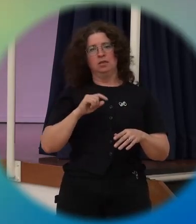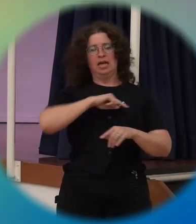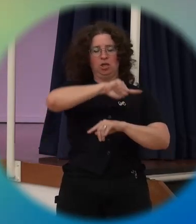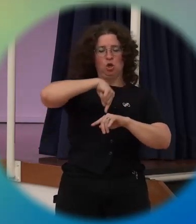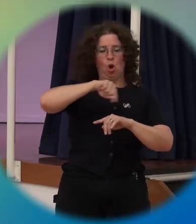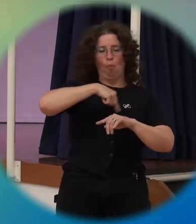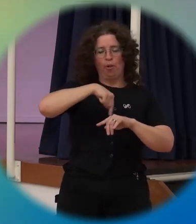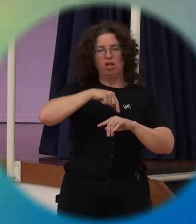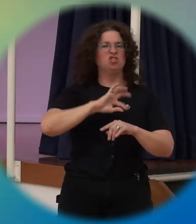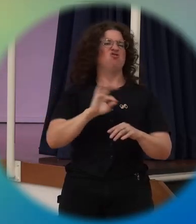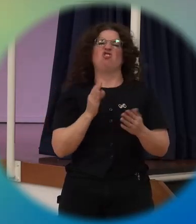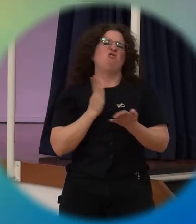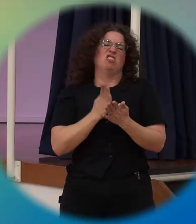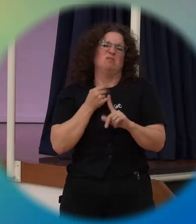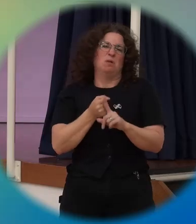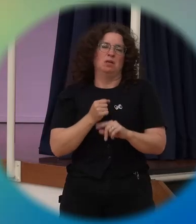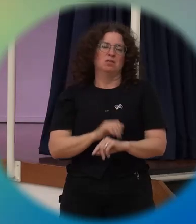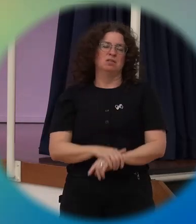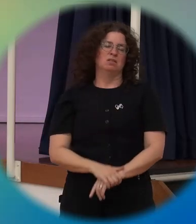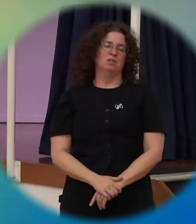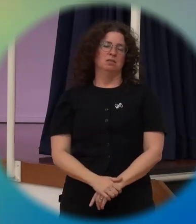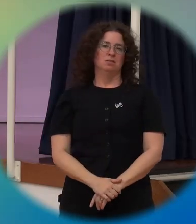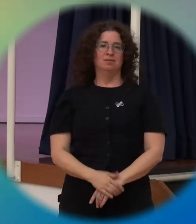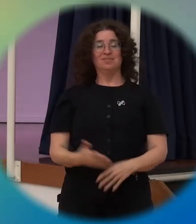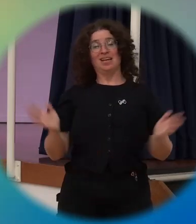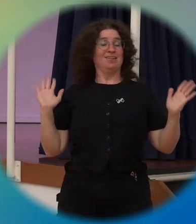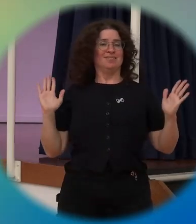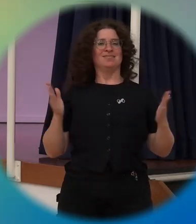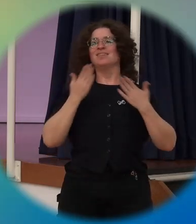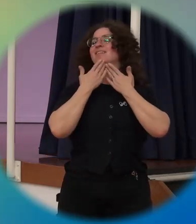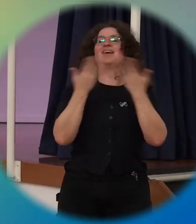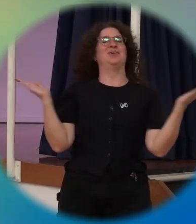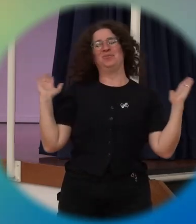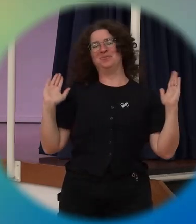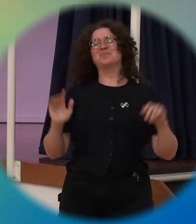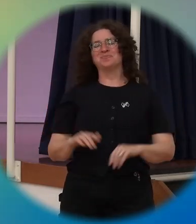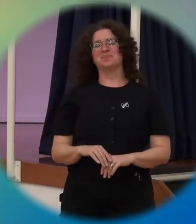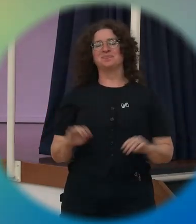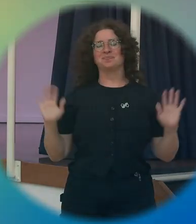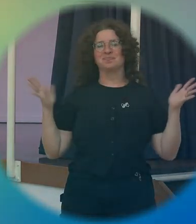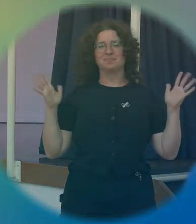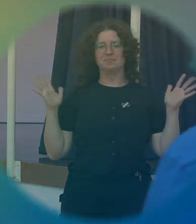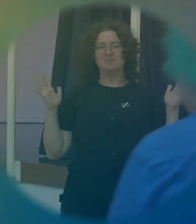otherwise isn't affected all that much. But yeah, thank you very much.